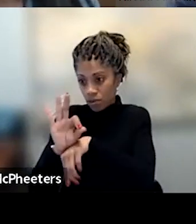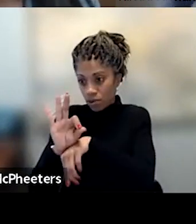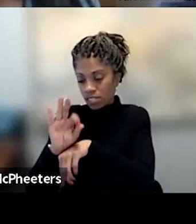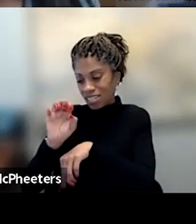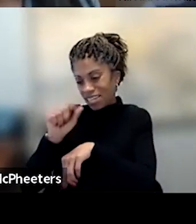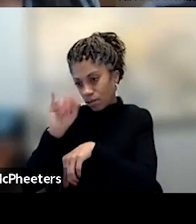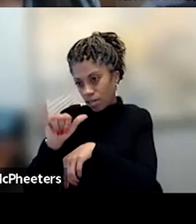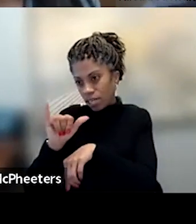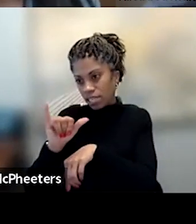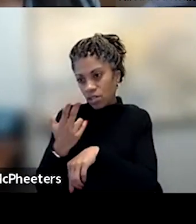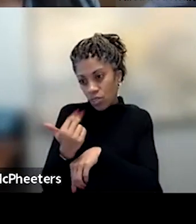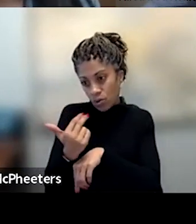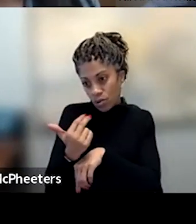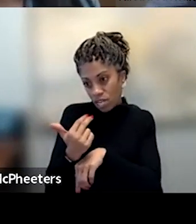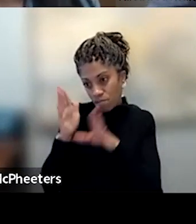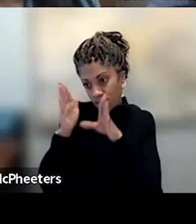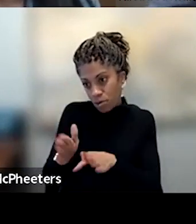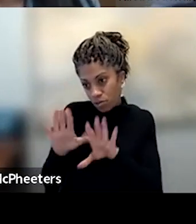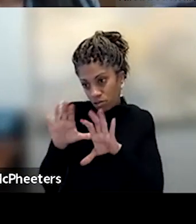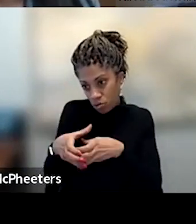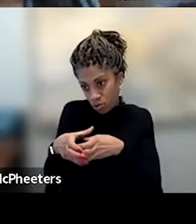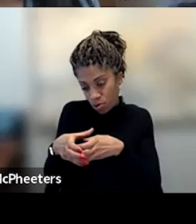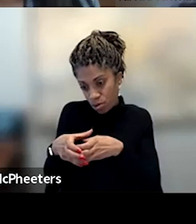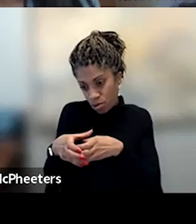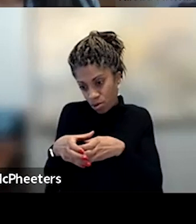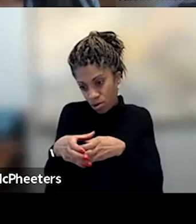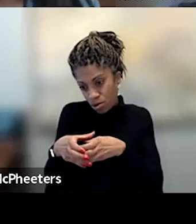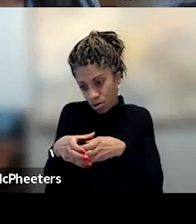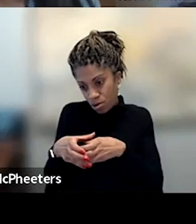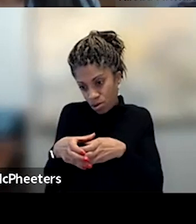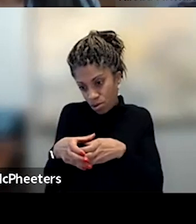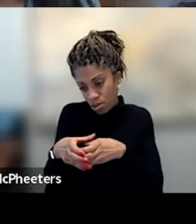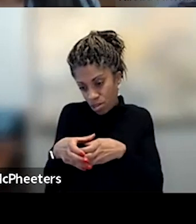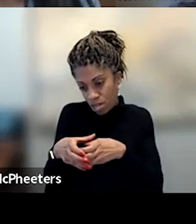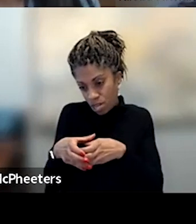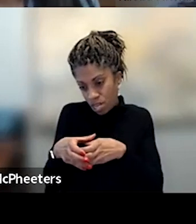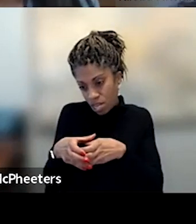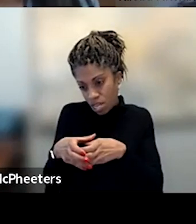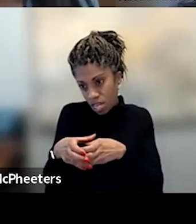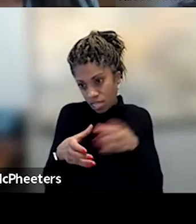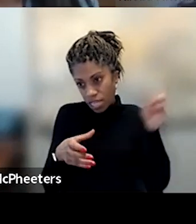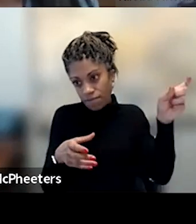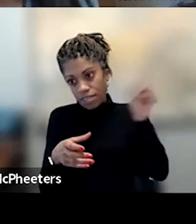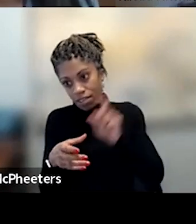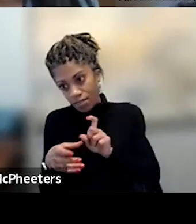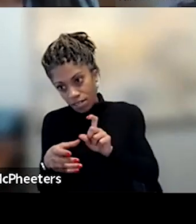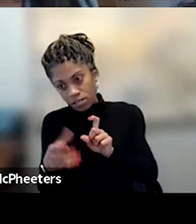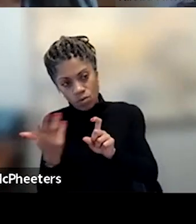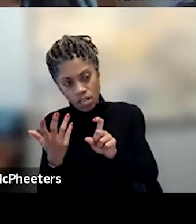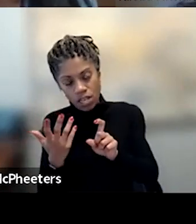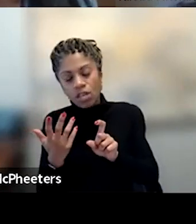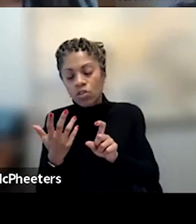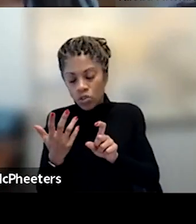team, that's just really been charged with supporting overall learning across the foundation,